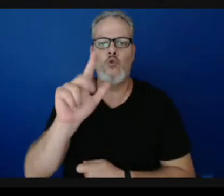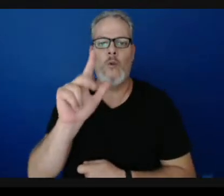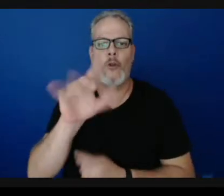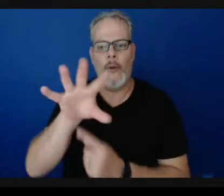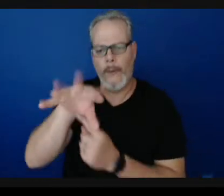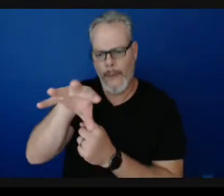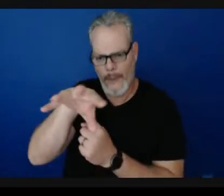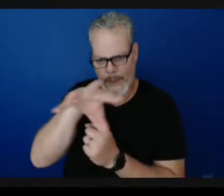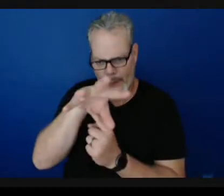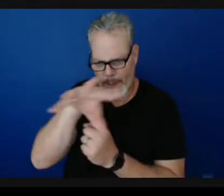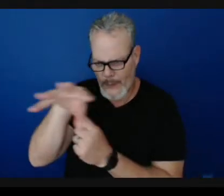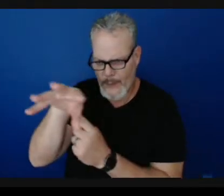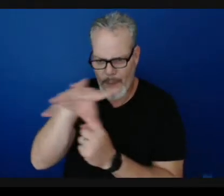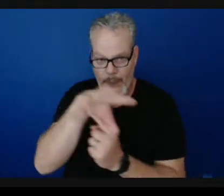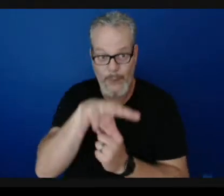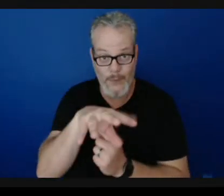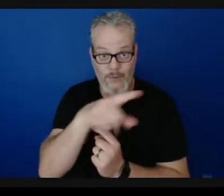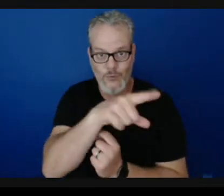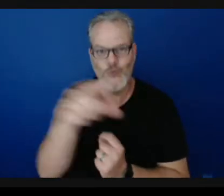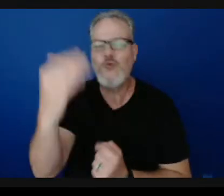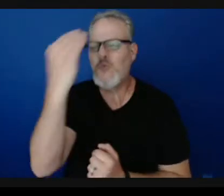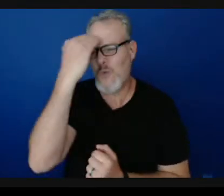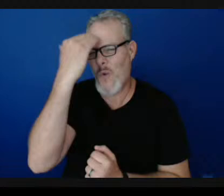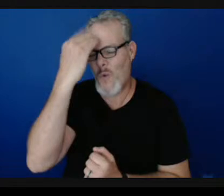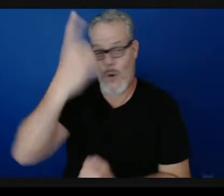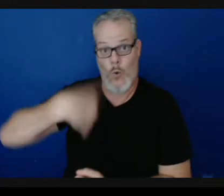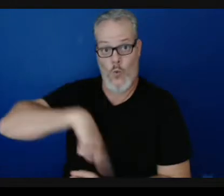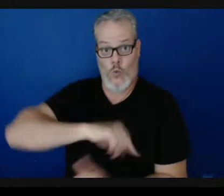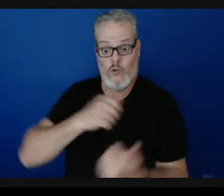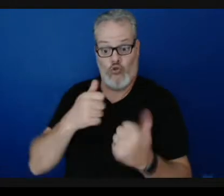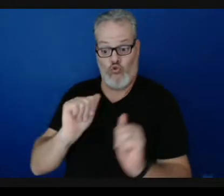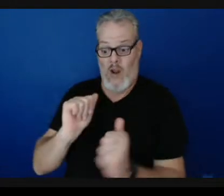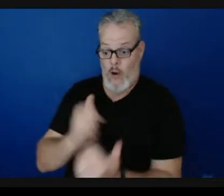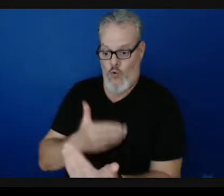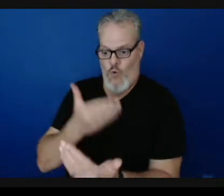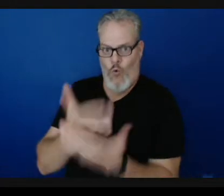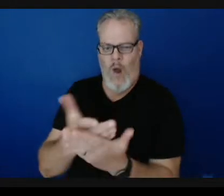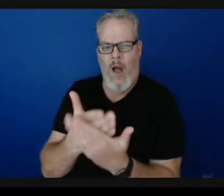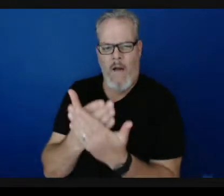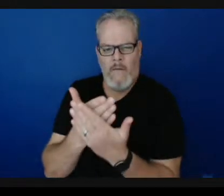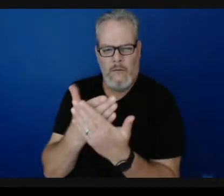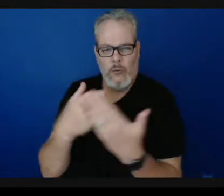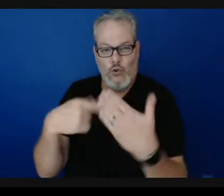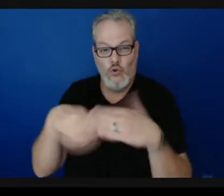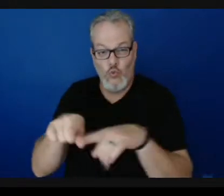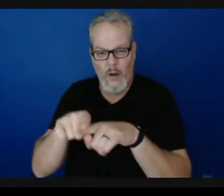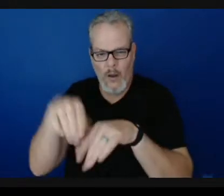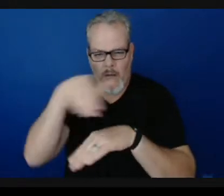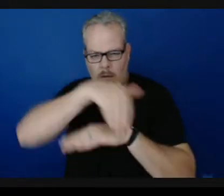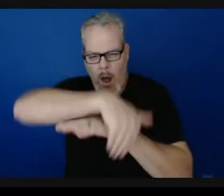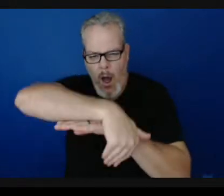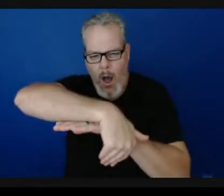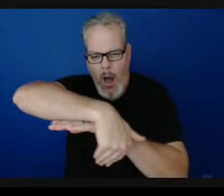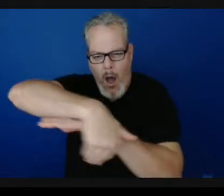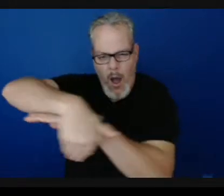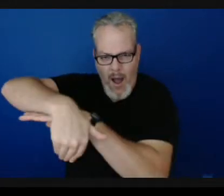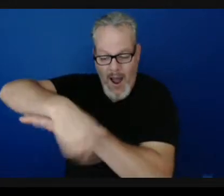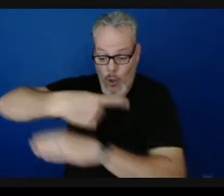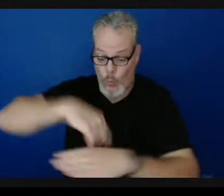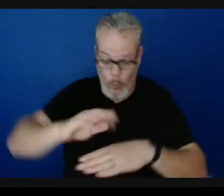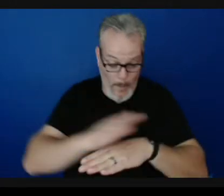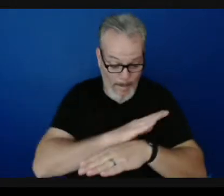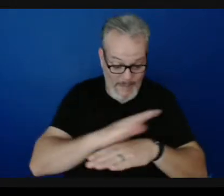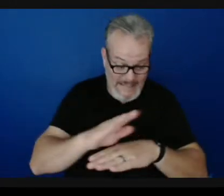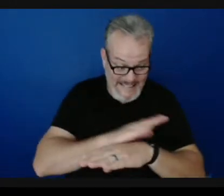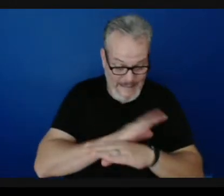And if you guys know us, normally we try to get up there when it's dark, but we were busy and we got up there in the thick of